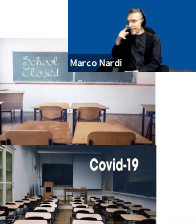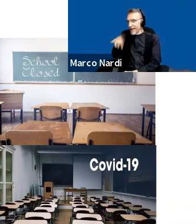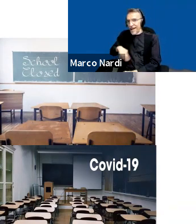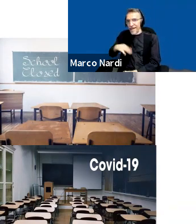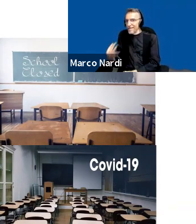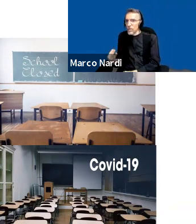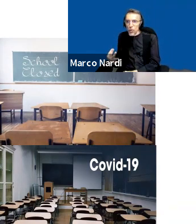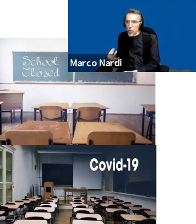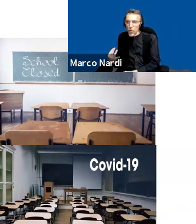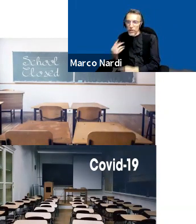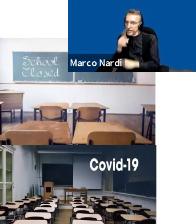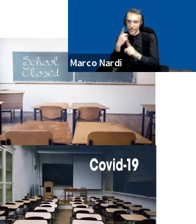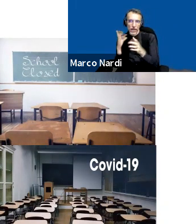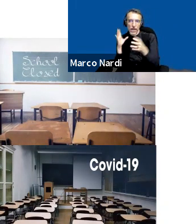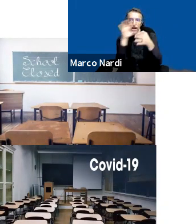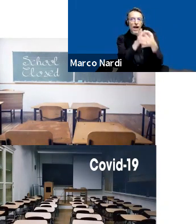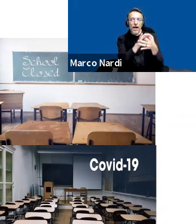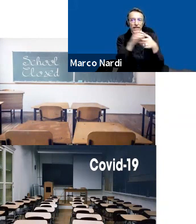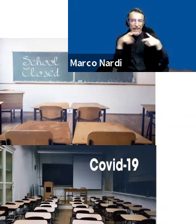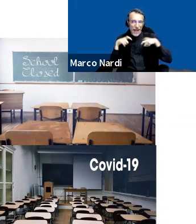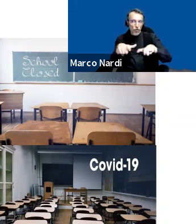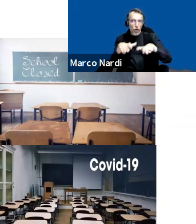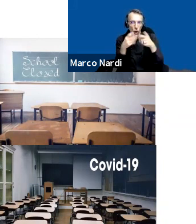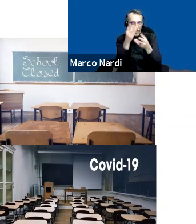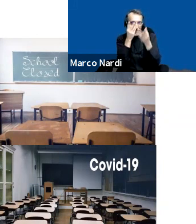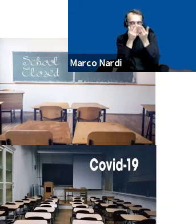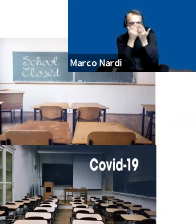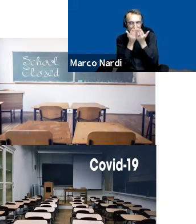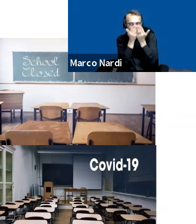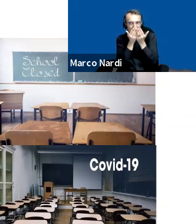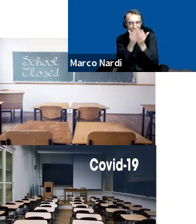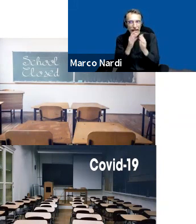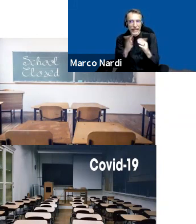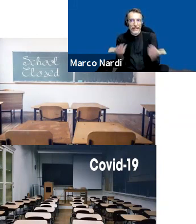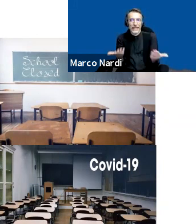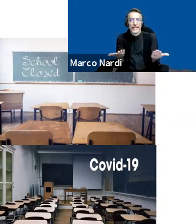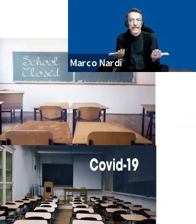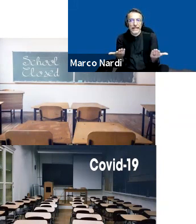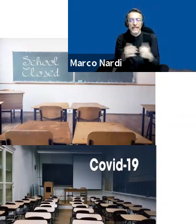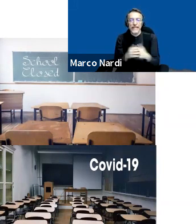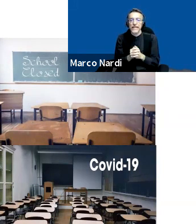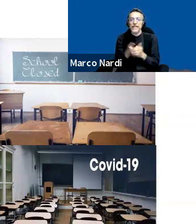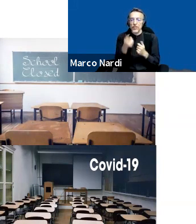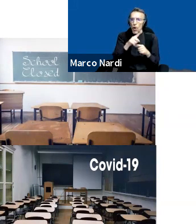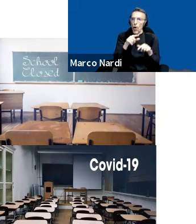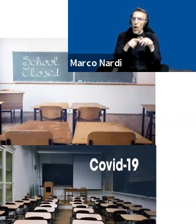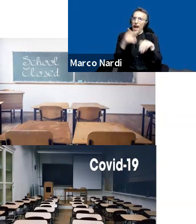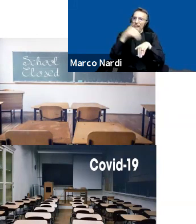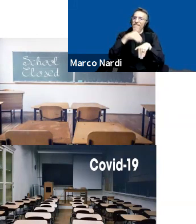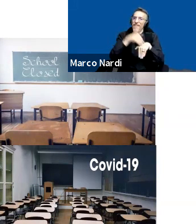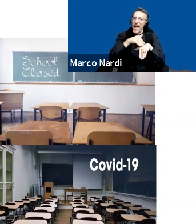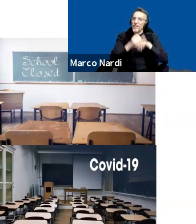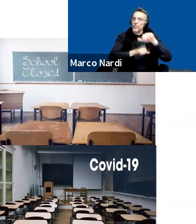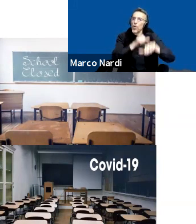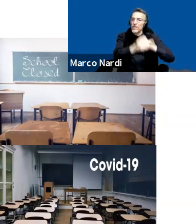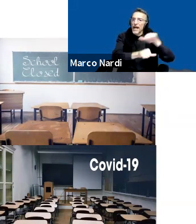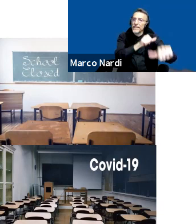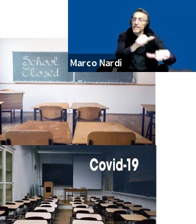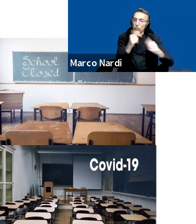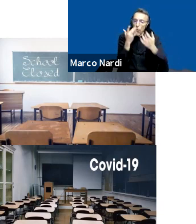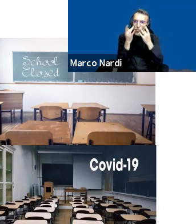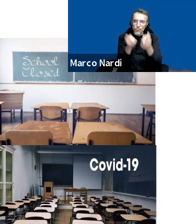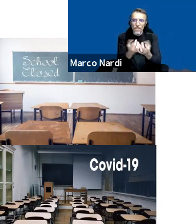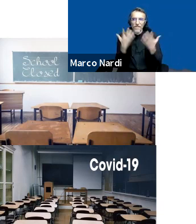behind. And I think there are long-term consequences of those processes. And I think it's revealed for us a lot of issues